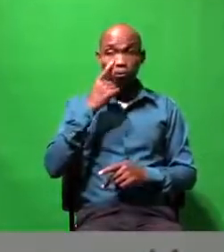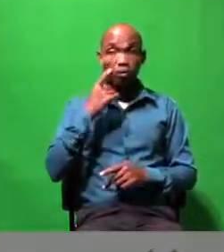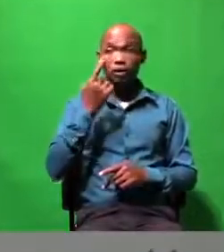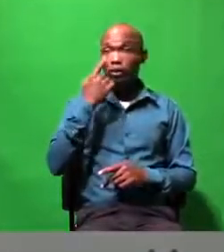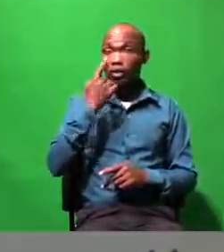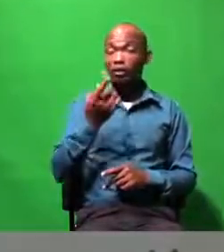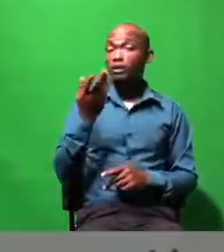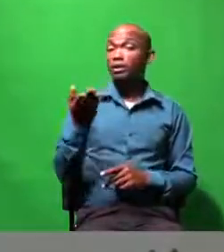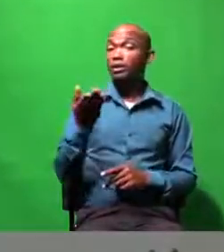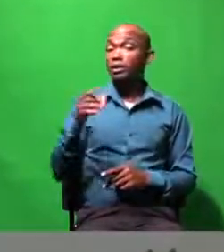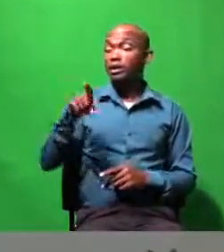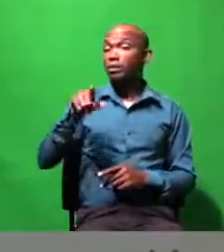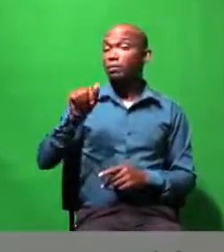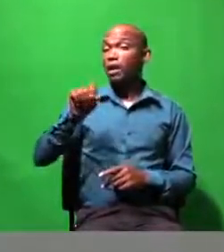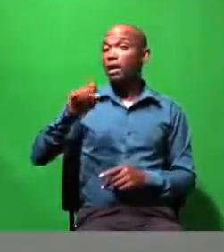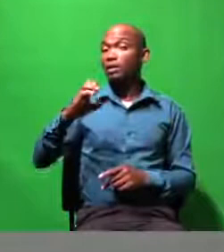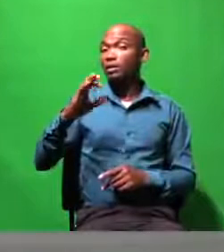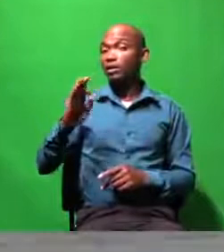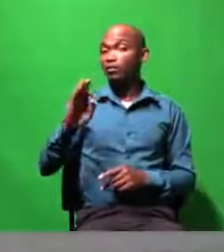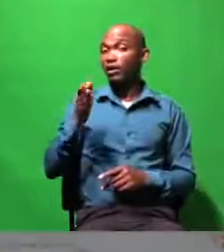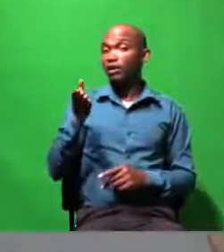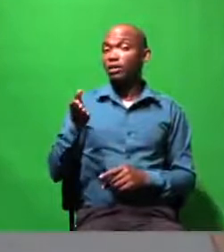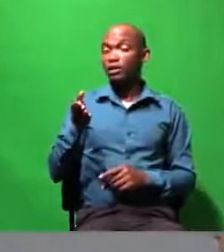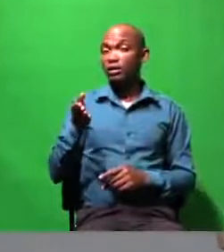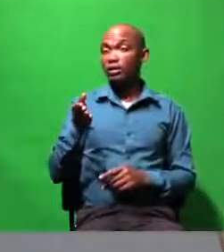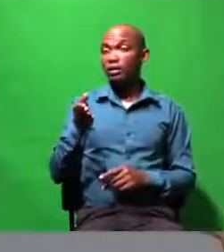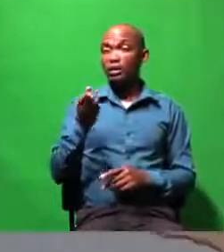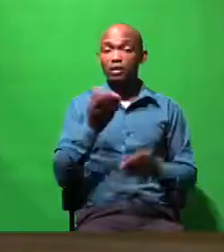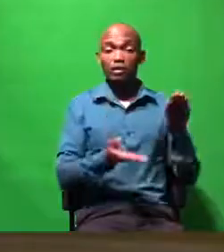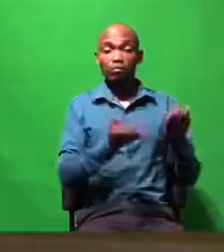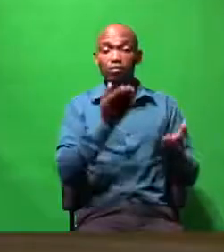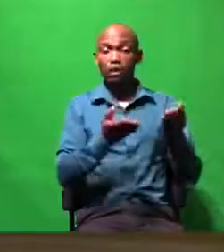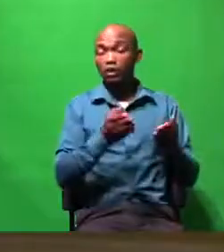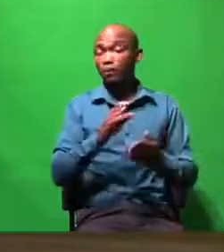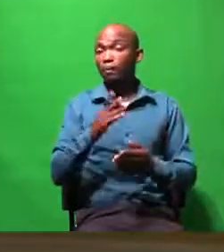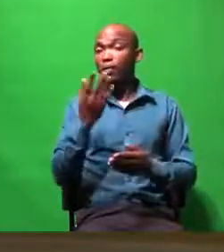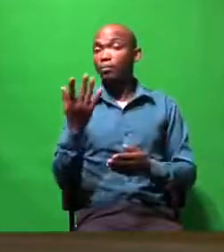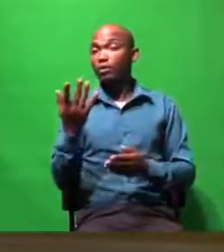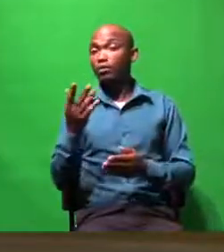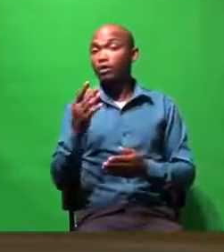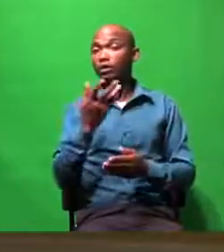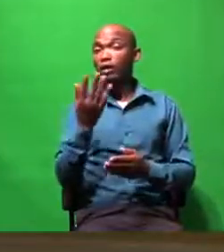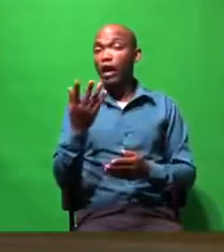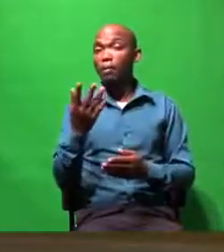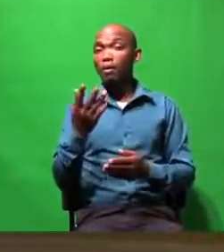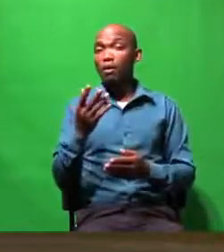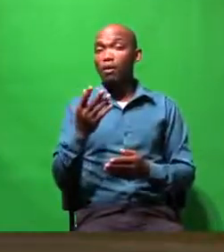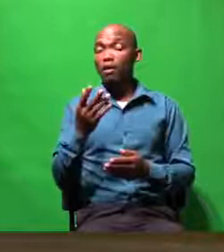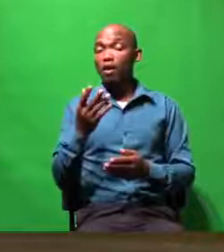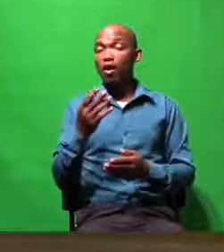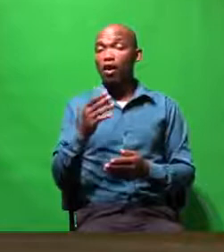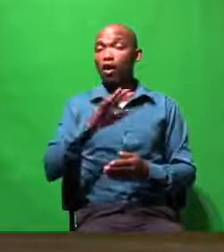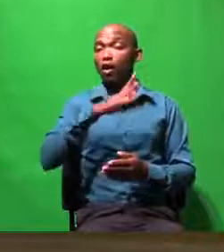Pacific also, and this is Atlantic. This is a major ocean in the world which is surrounded